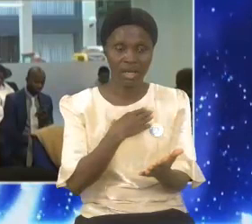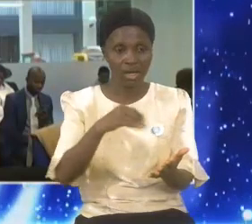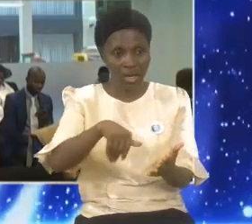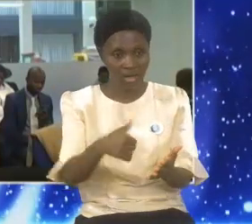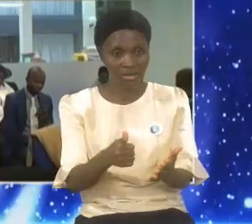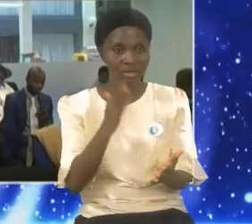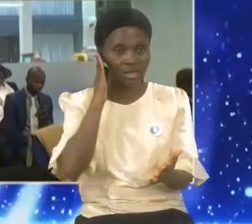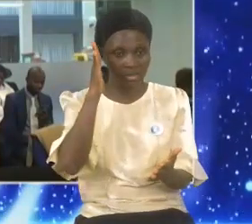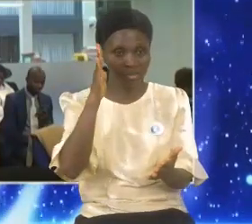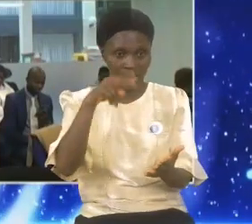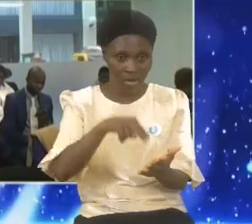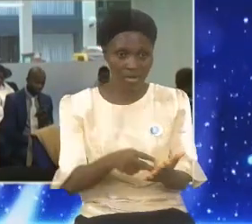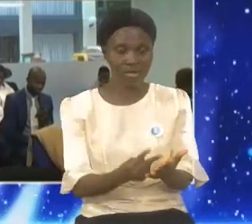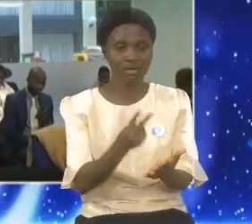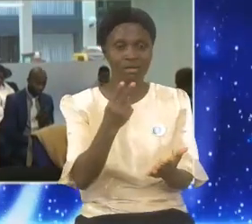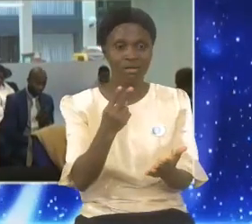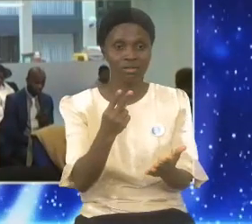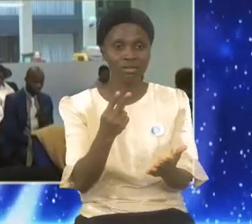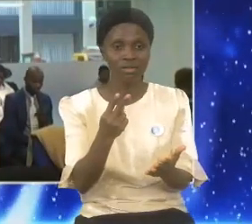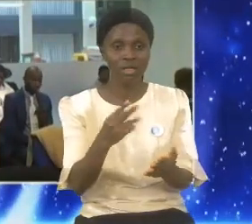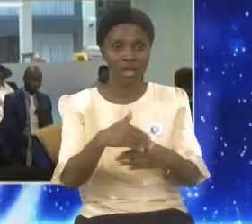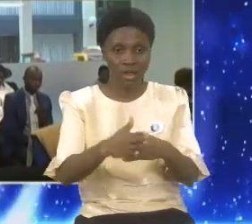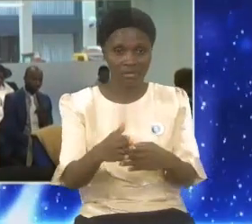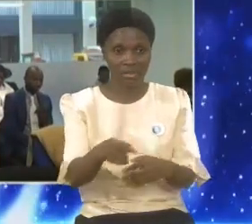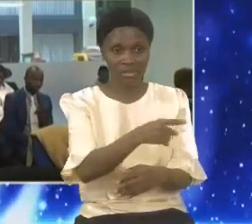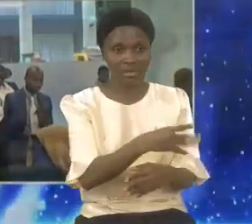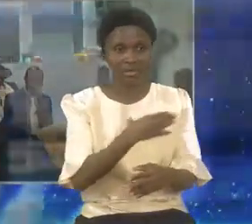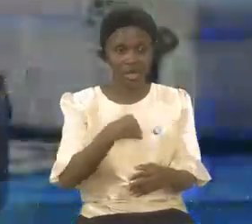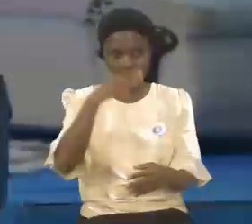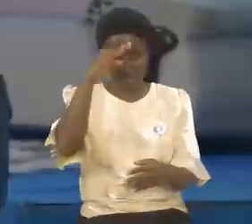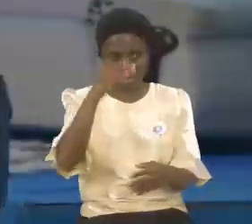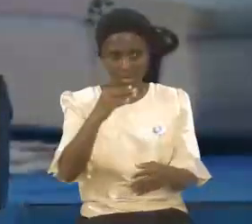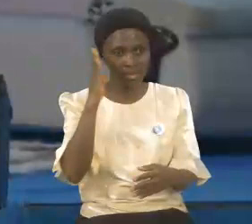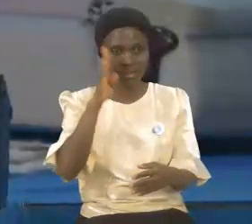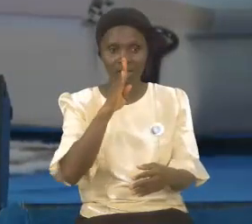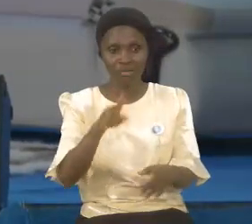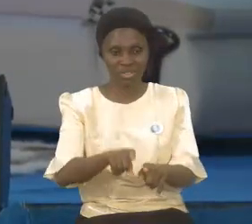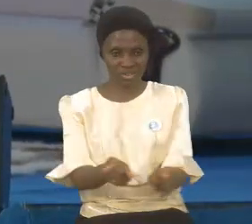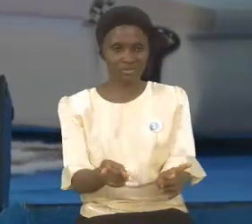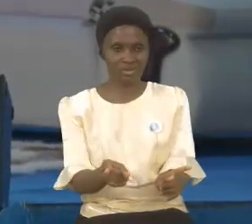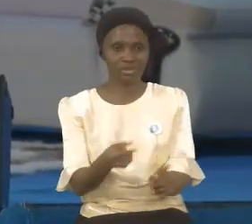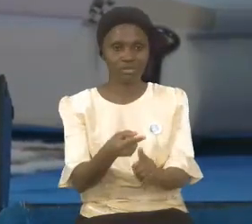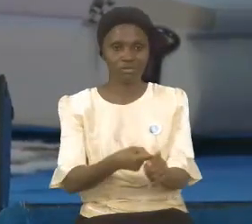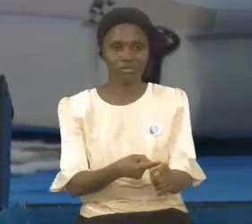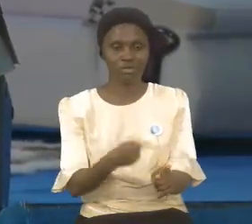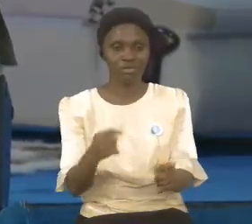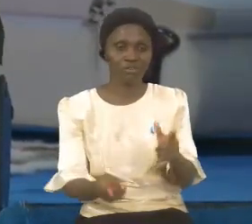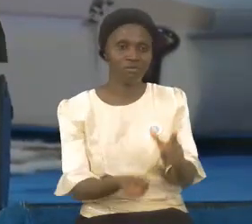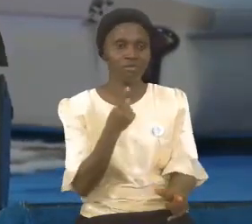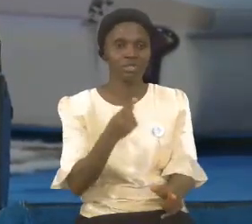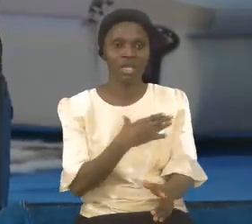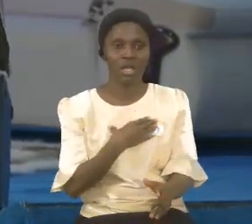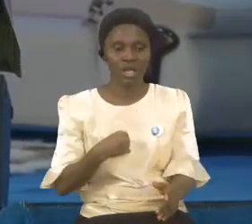after them, and he shall be diverse from the first, and